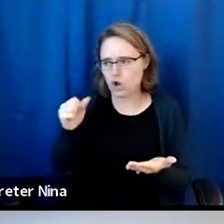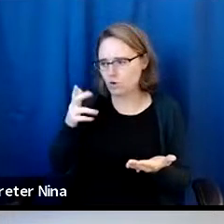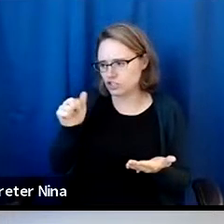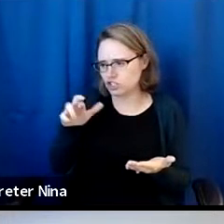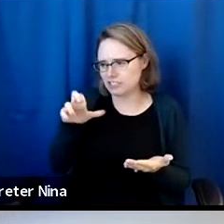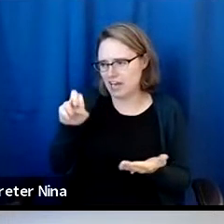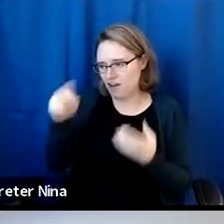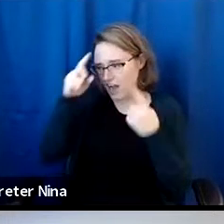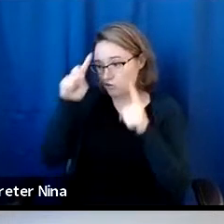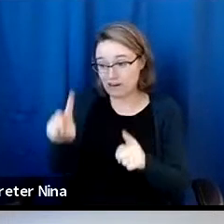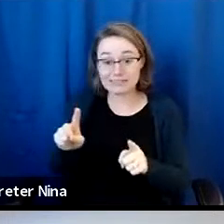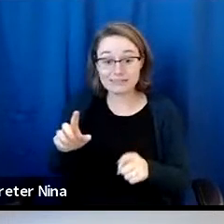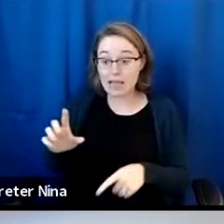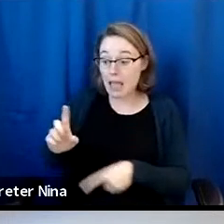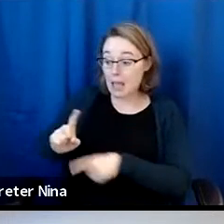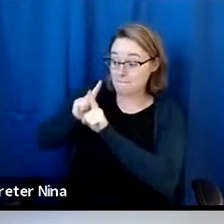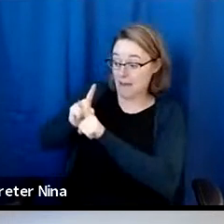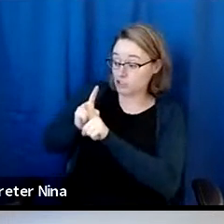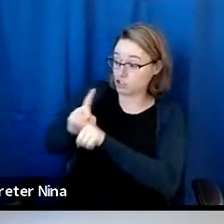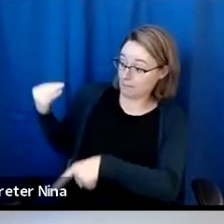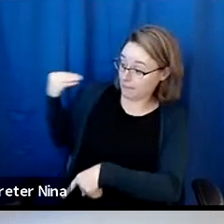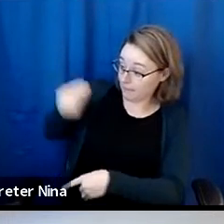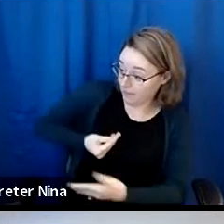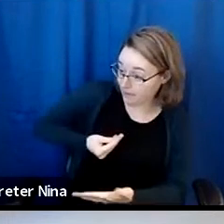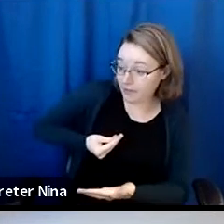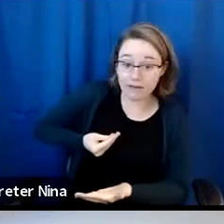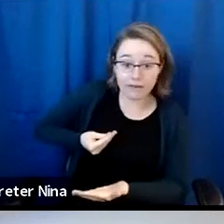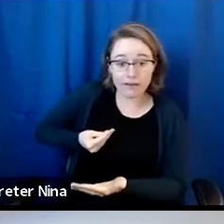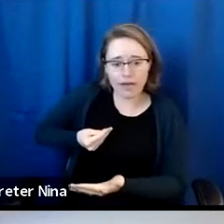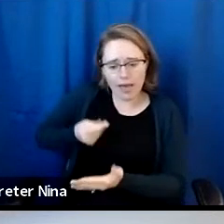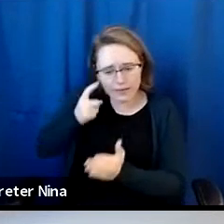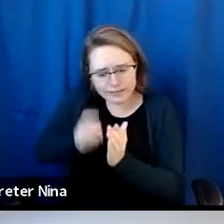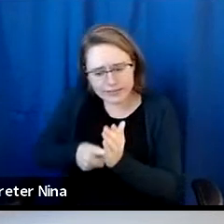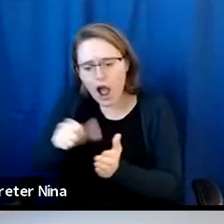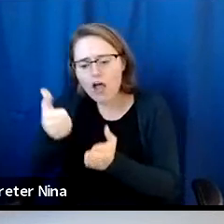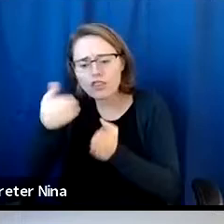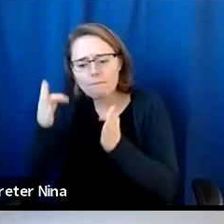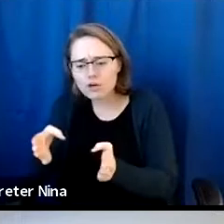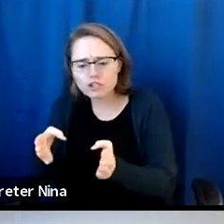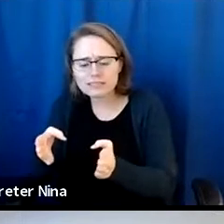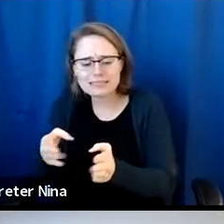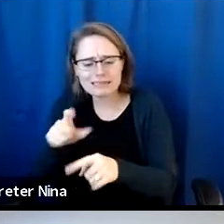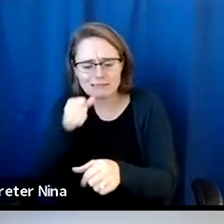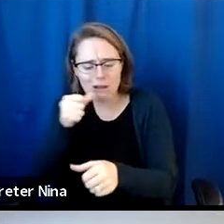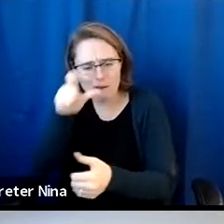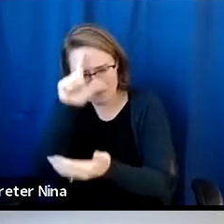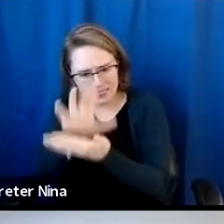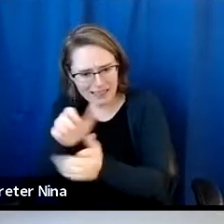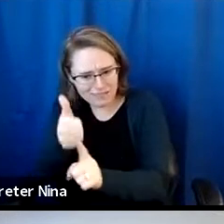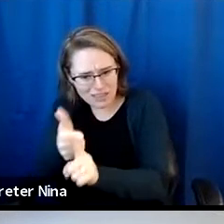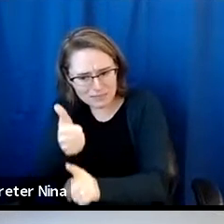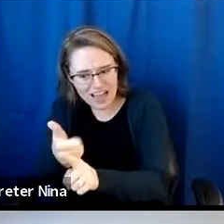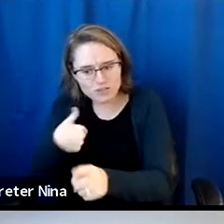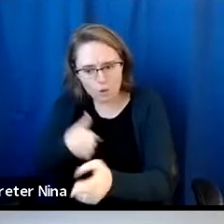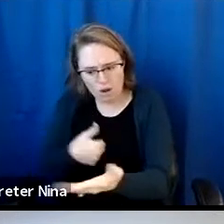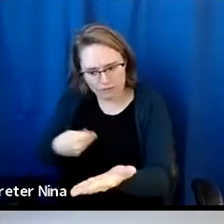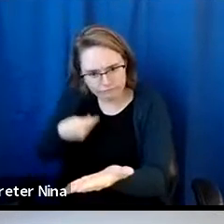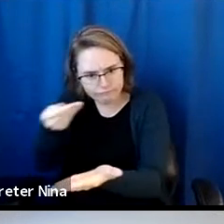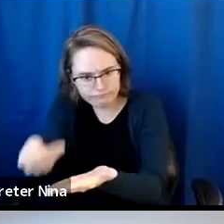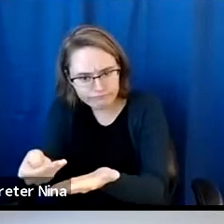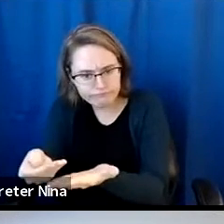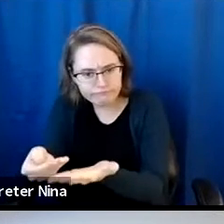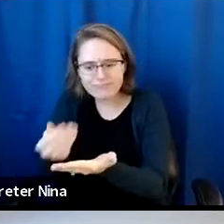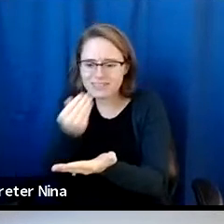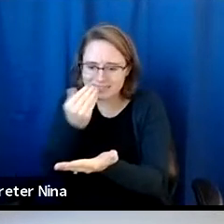pay it forward, right? So when we see people that don't think we see them, it is important that we articulate in a